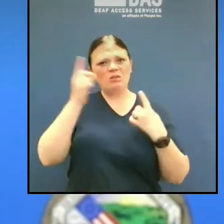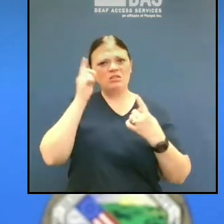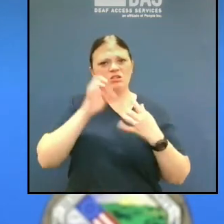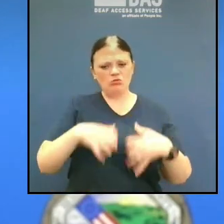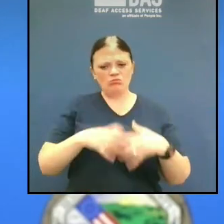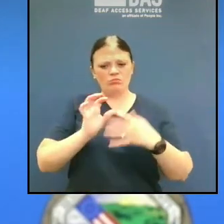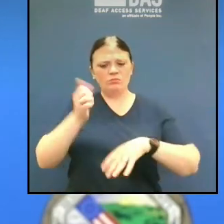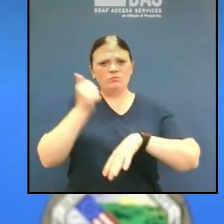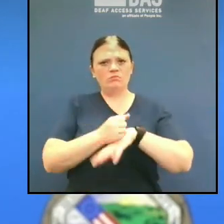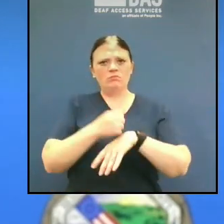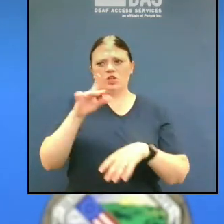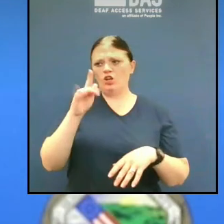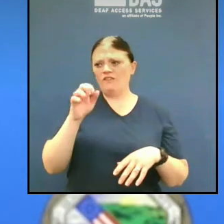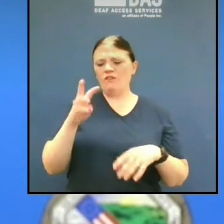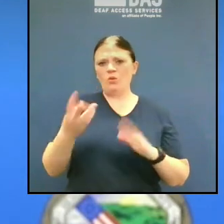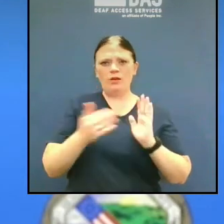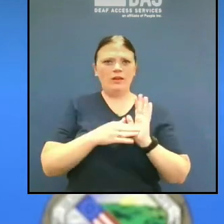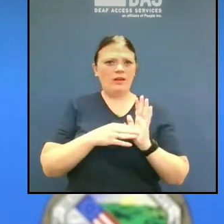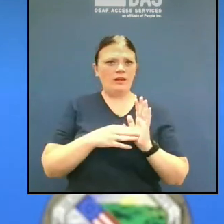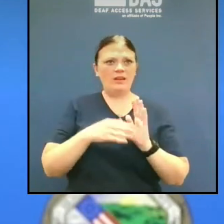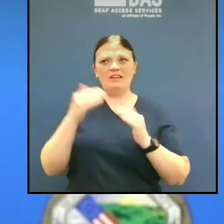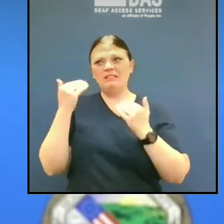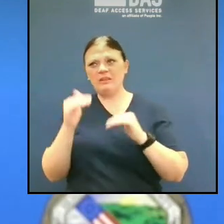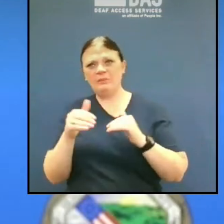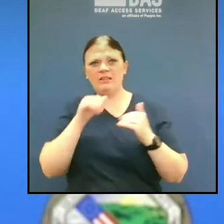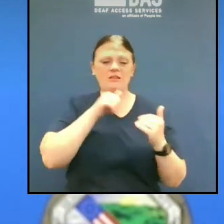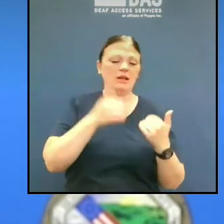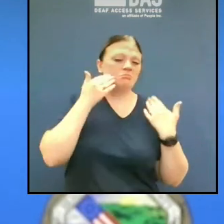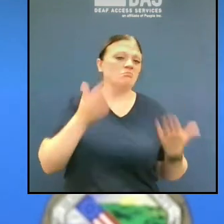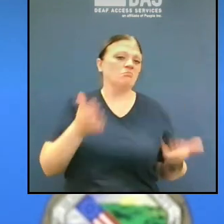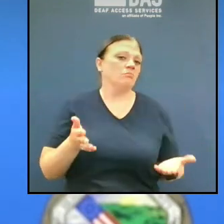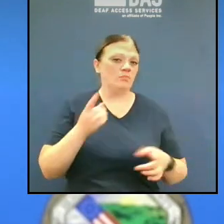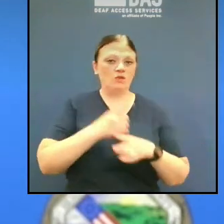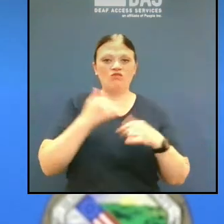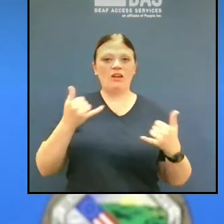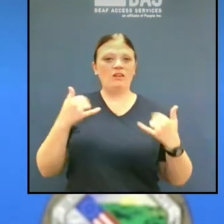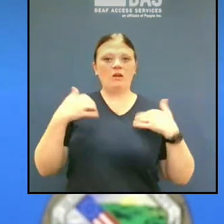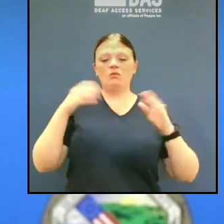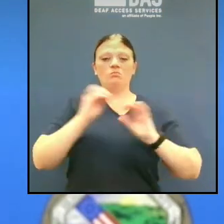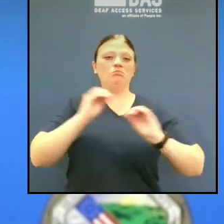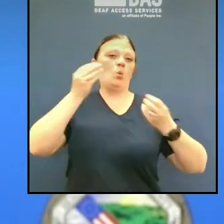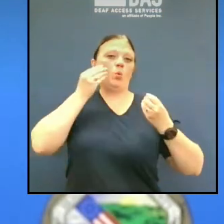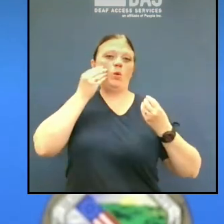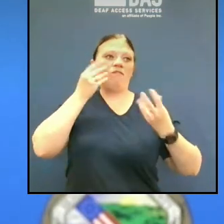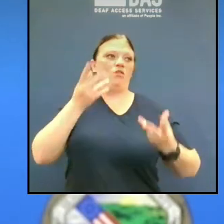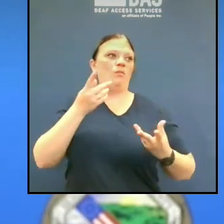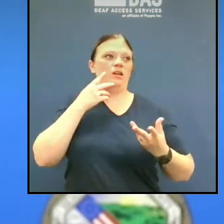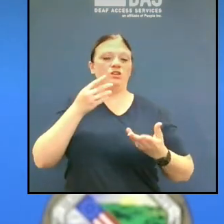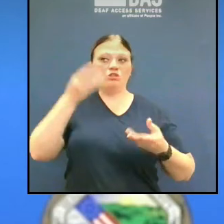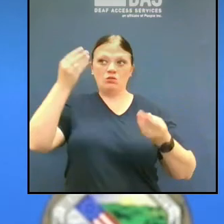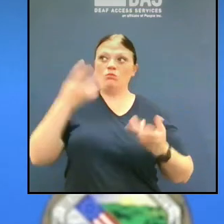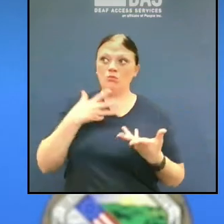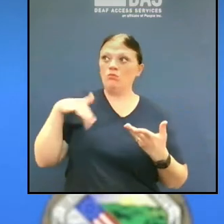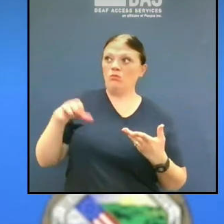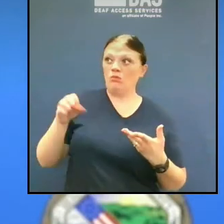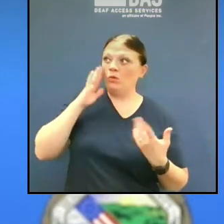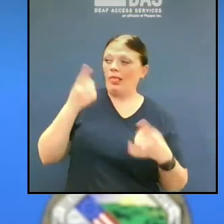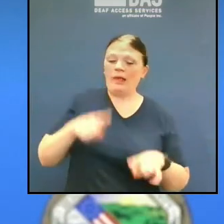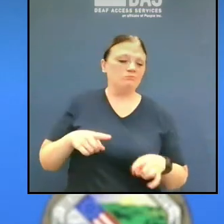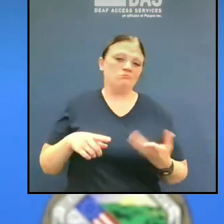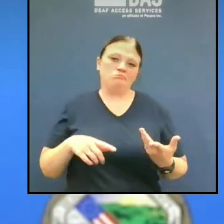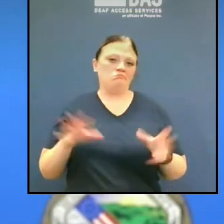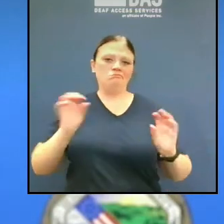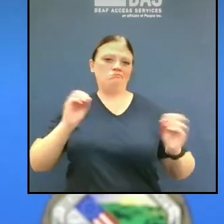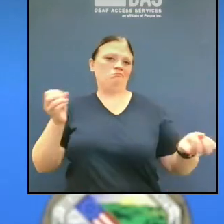in place, and then we'd have to determine if it would be limited or not. But right now, I have no information to indicate that that is the case tonight, and